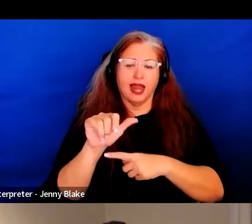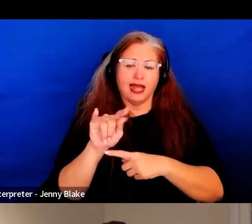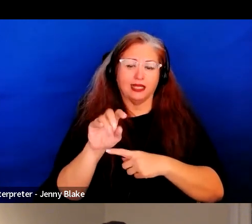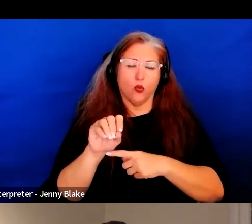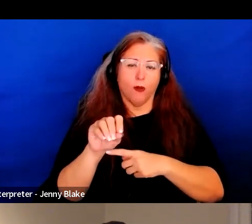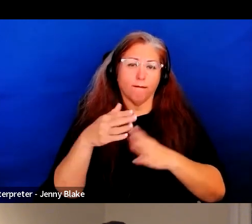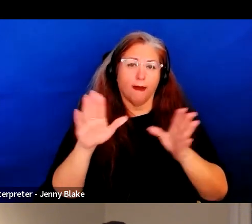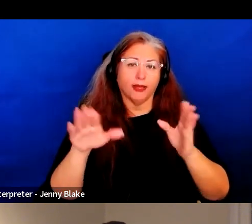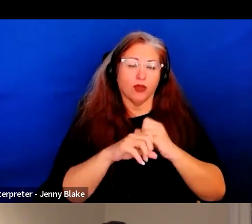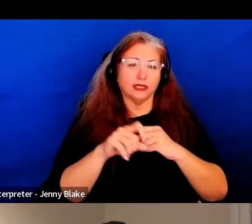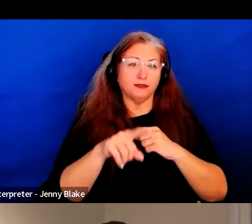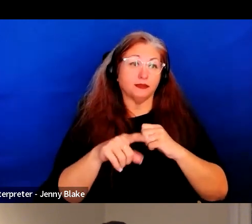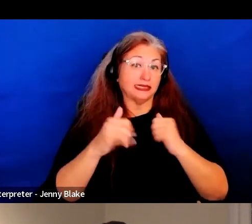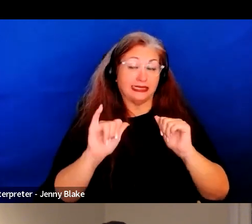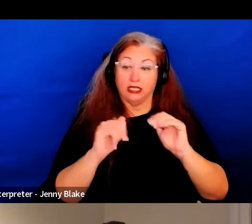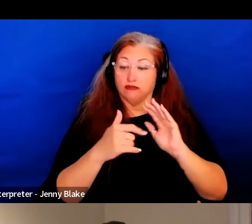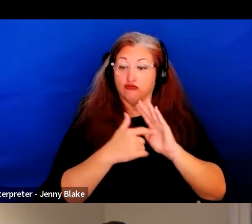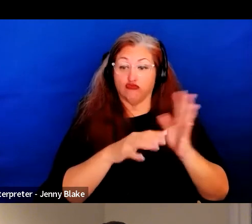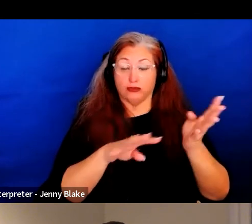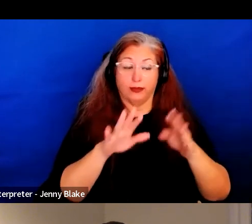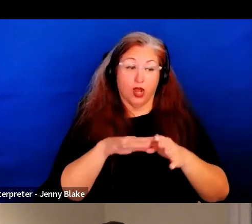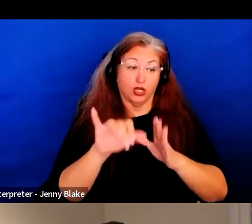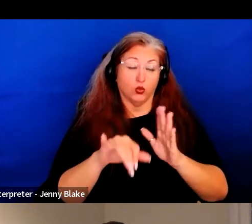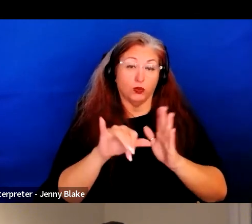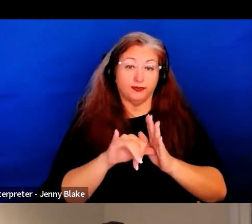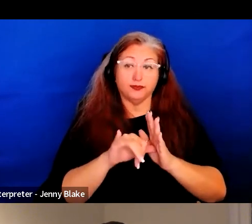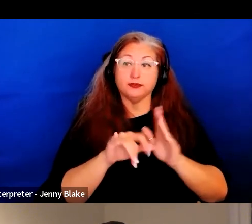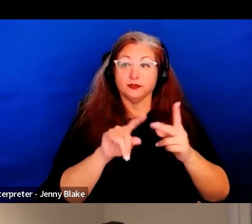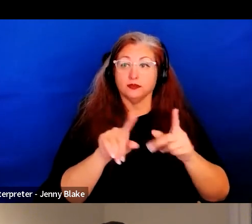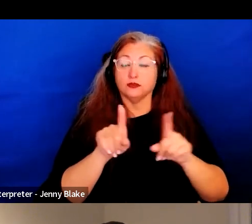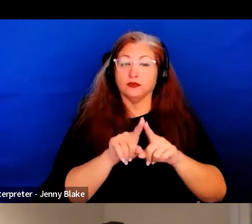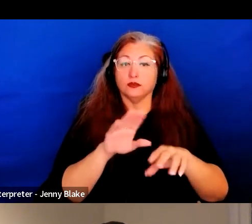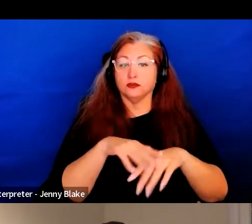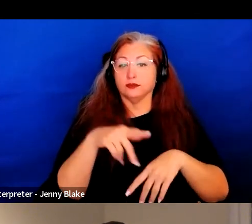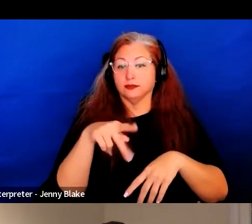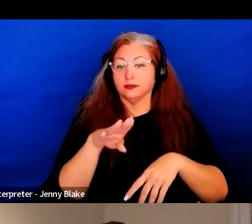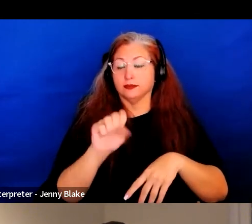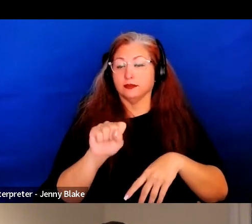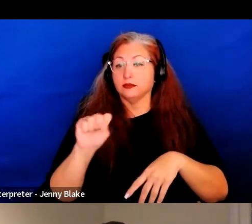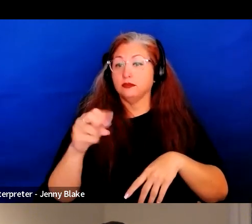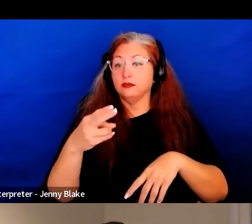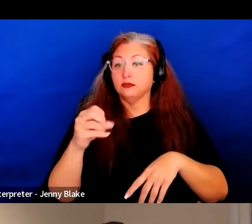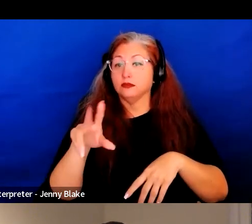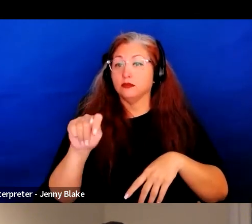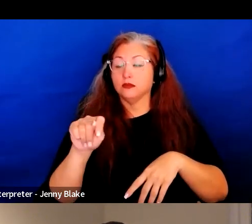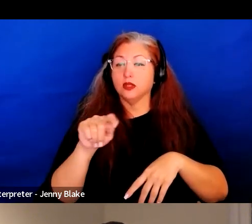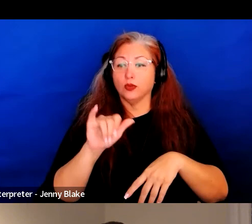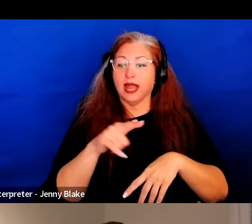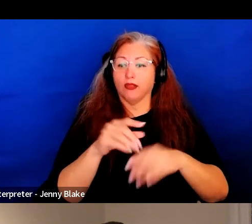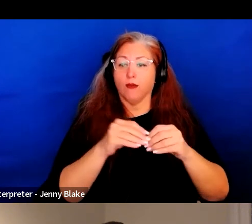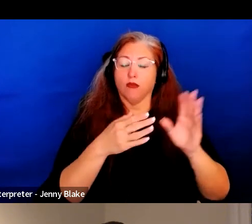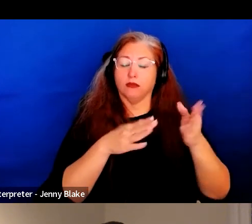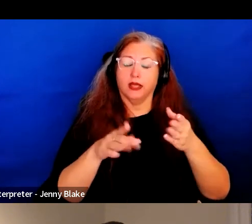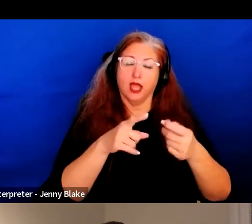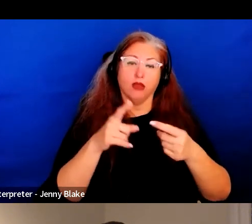it was streaming on, it's still streaming on YouTube. And then it also streamed on PBS Shorts. So definitely they're going in that direction. They're exploring